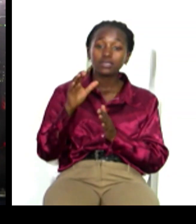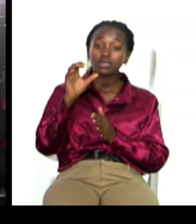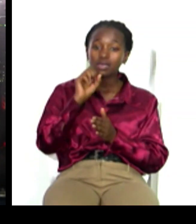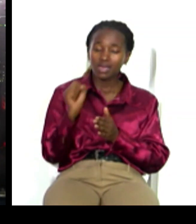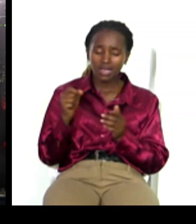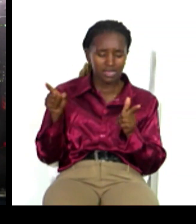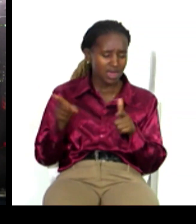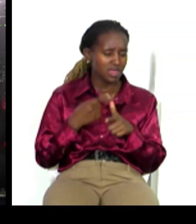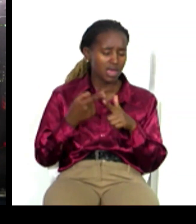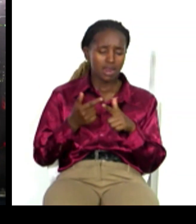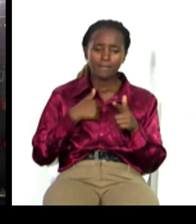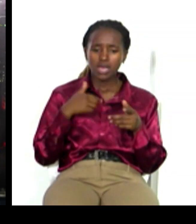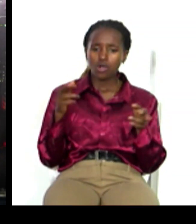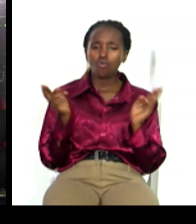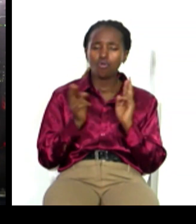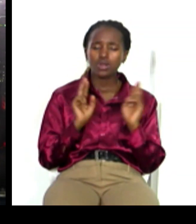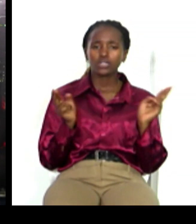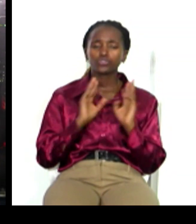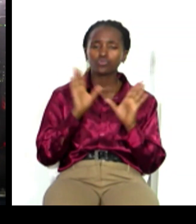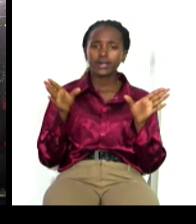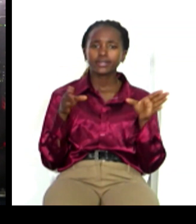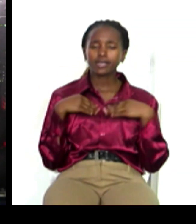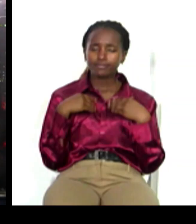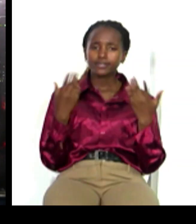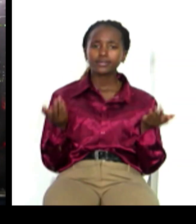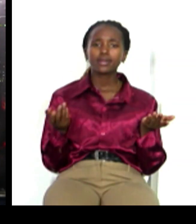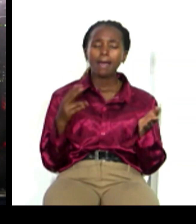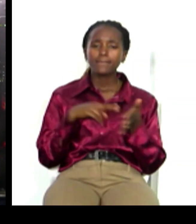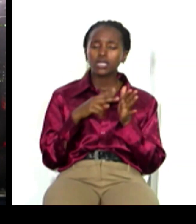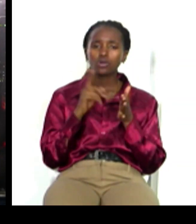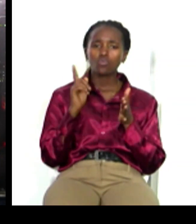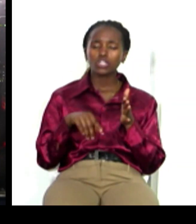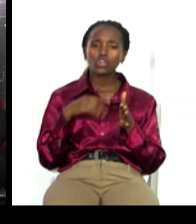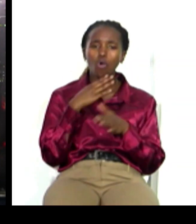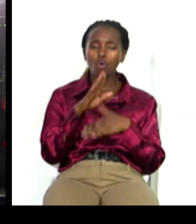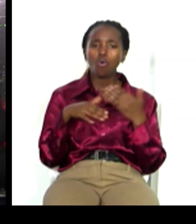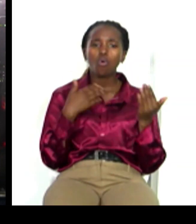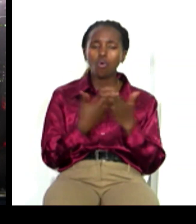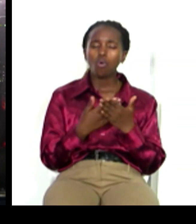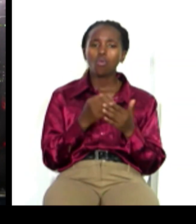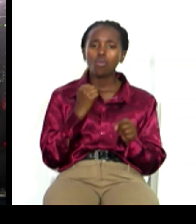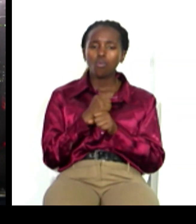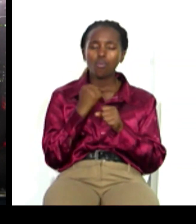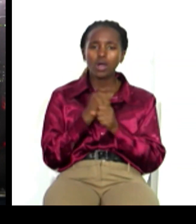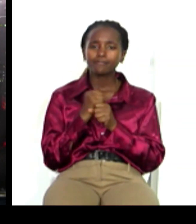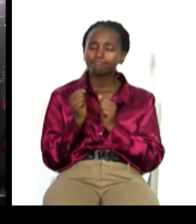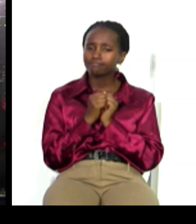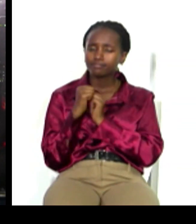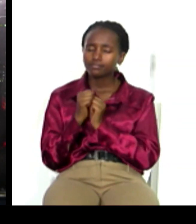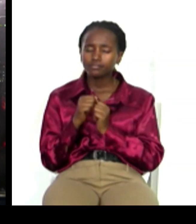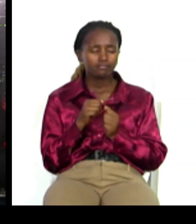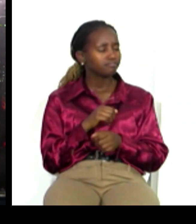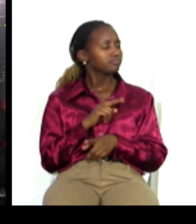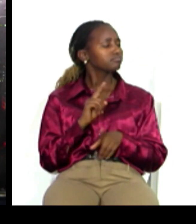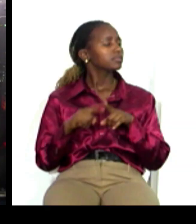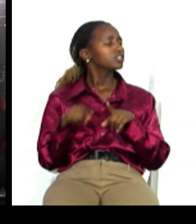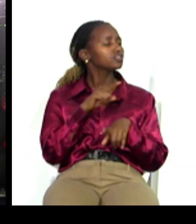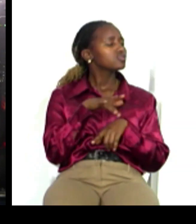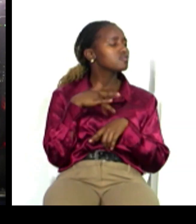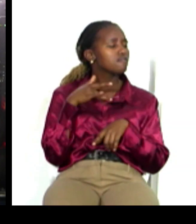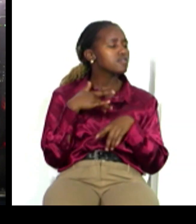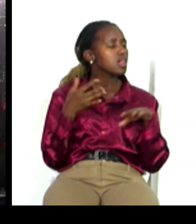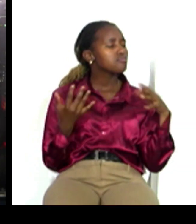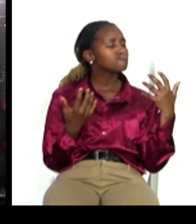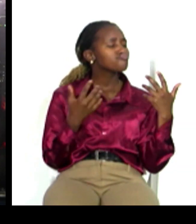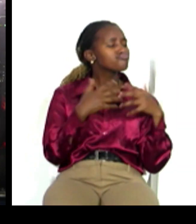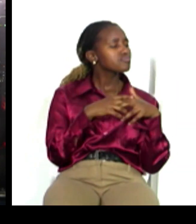ndachukua. Right. Yes. It means that they are working together. Are you smelling some kind of merger between these two